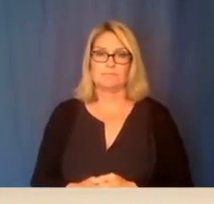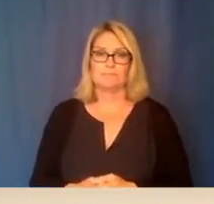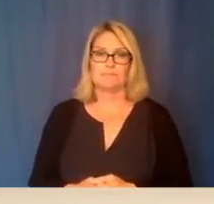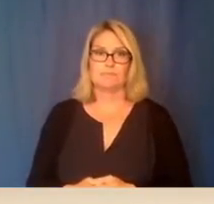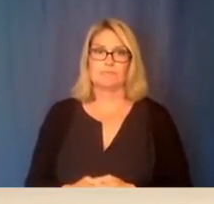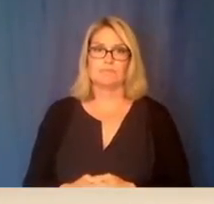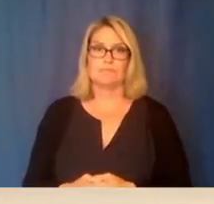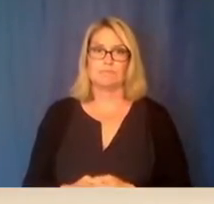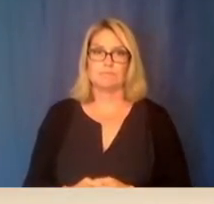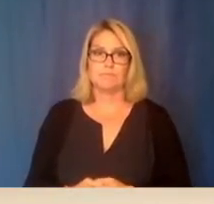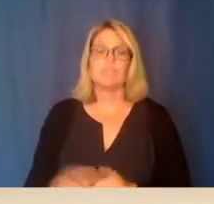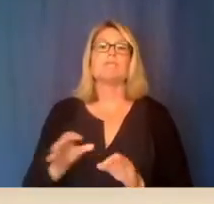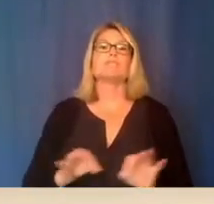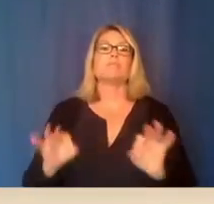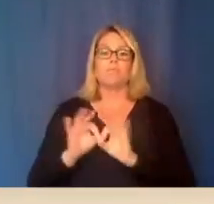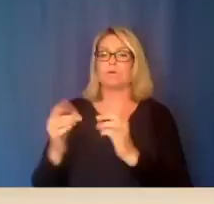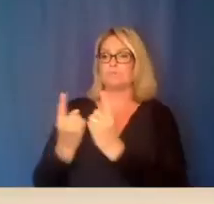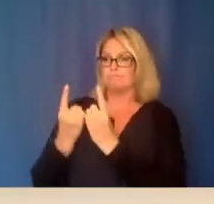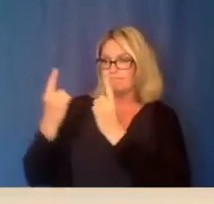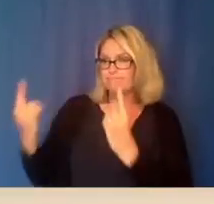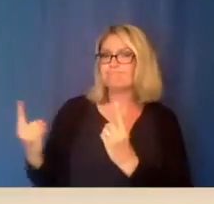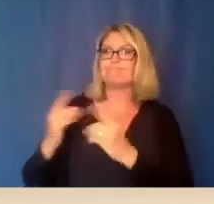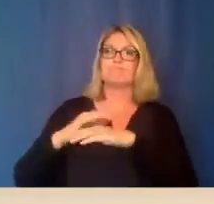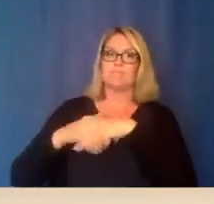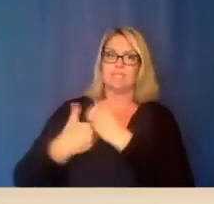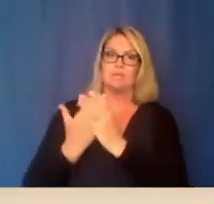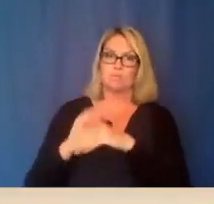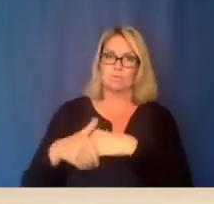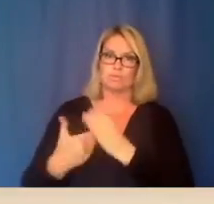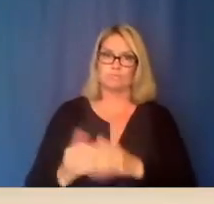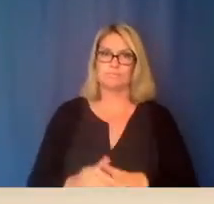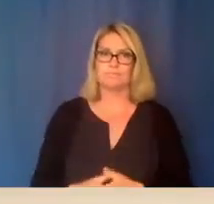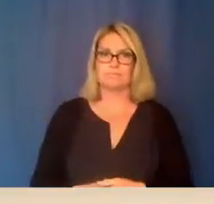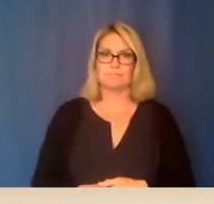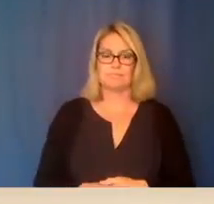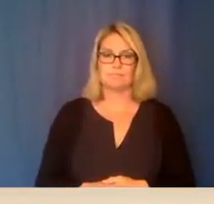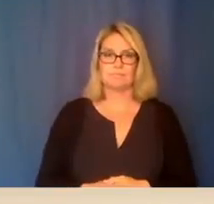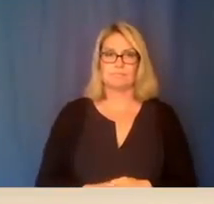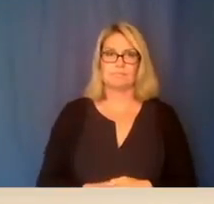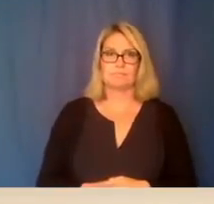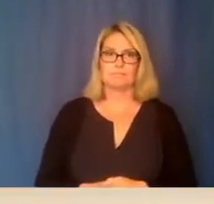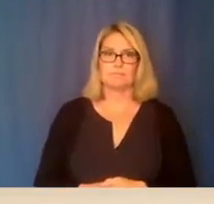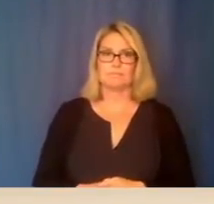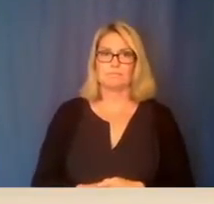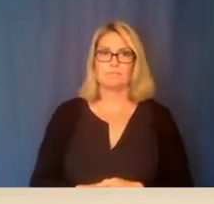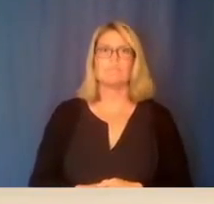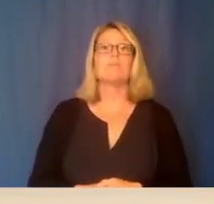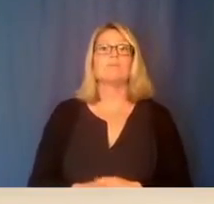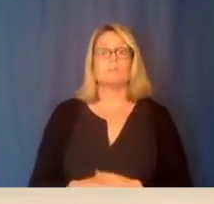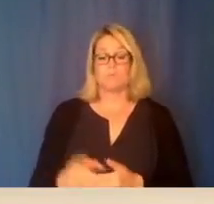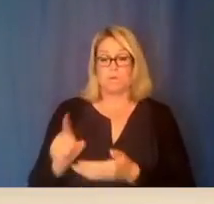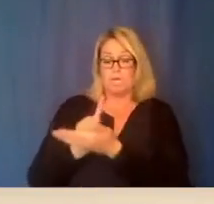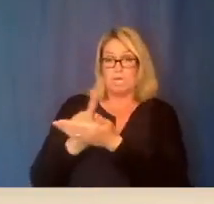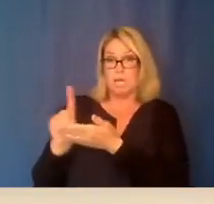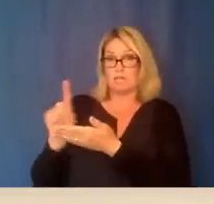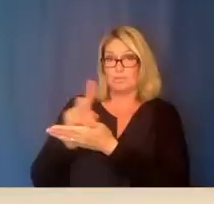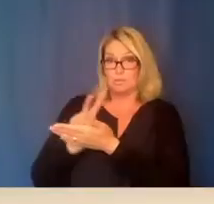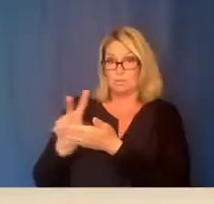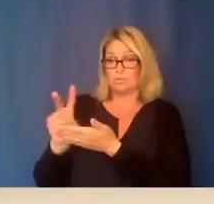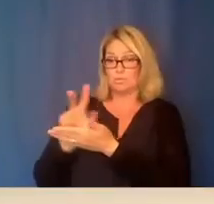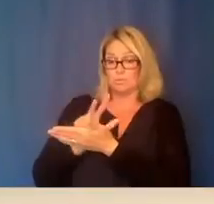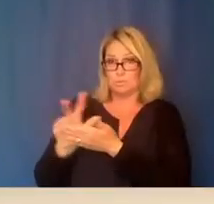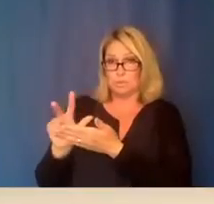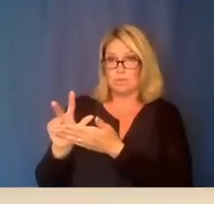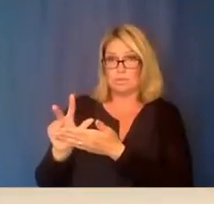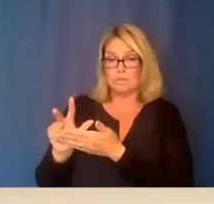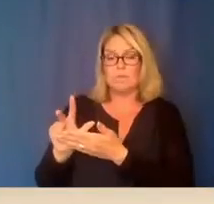including physical distancing and hand washing. And as we navigate through the coming weeks, it's important we continue to be understanding towards